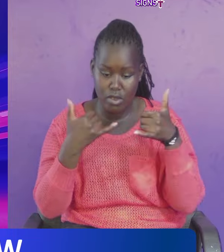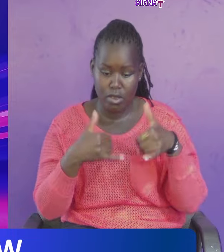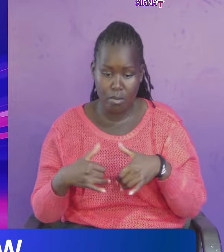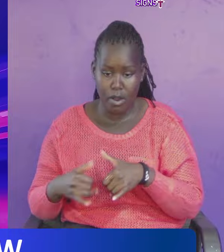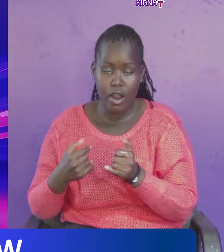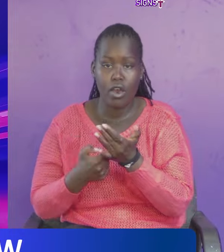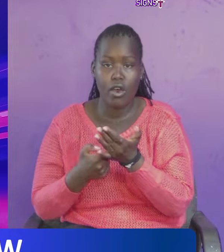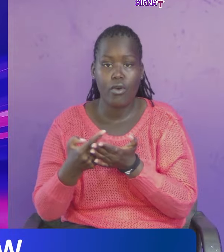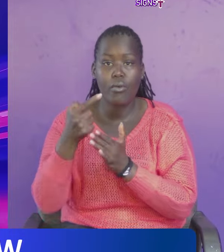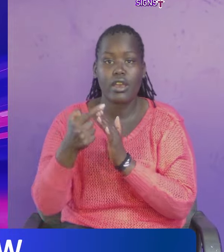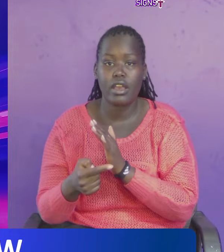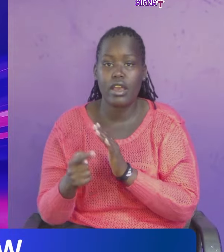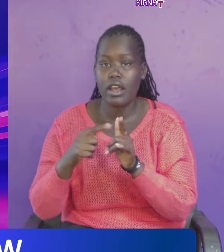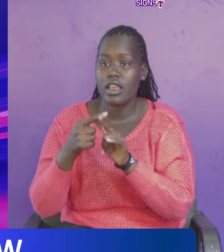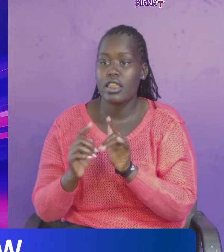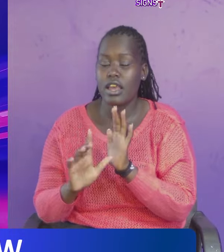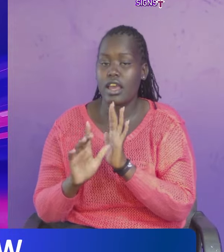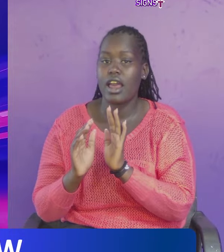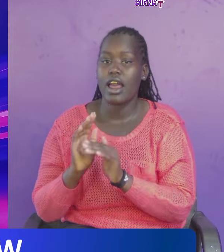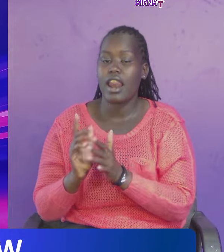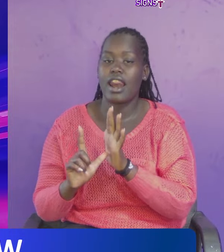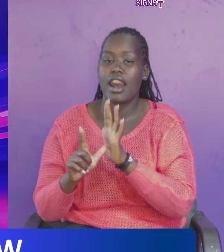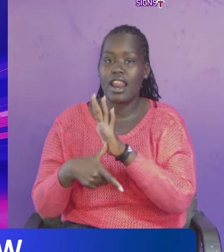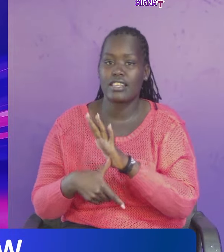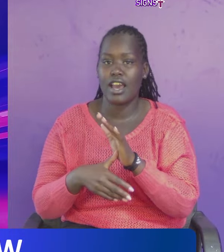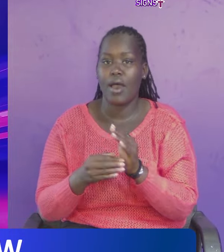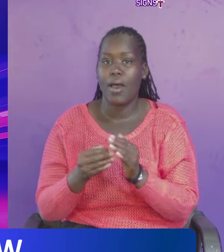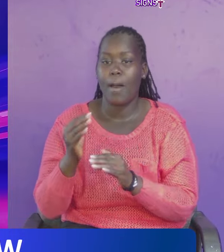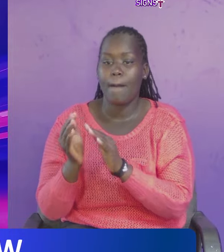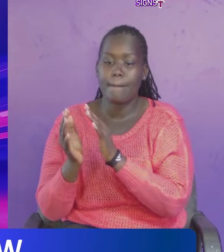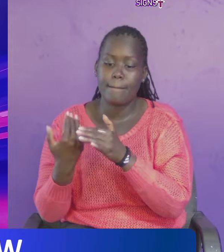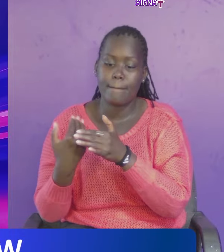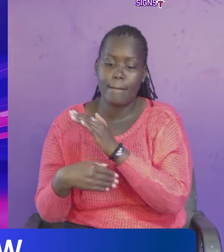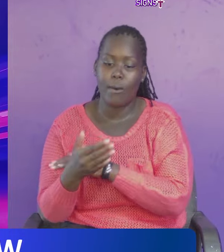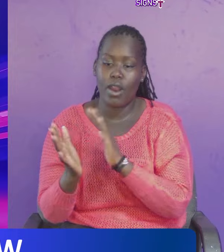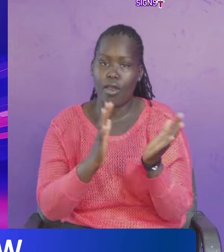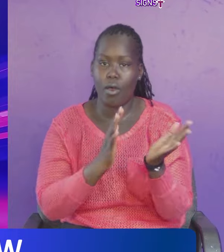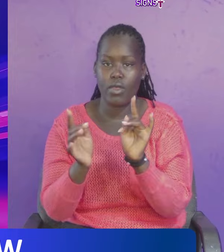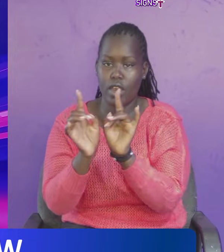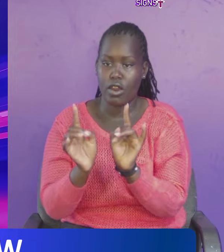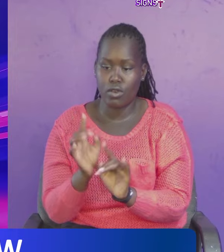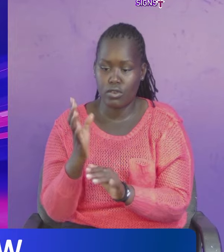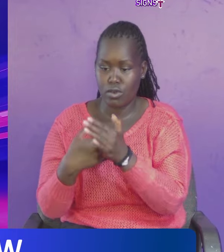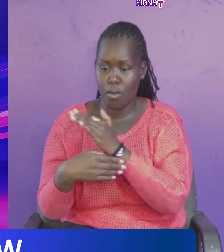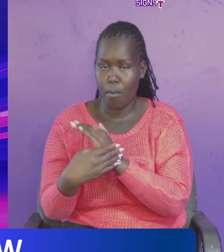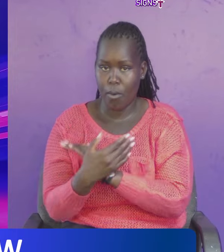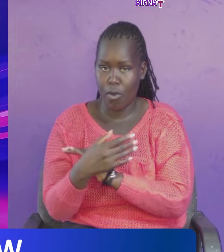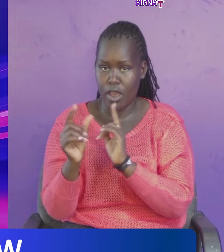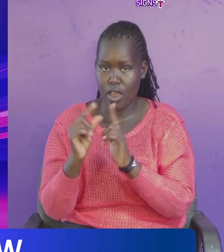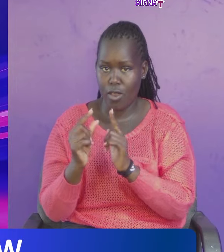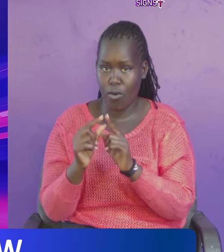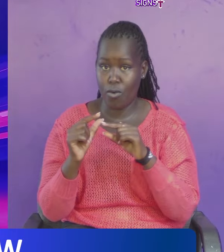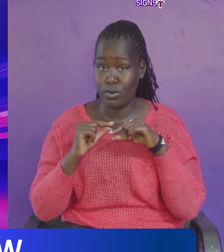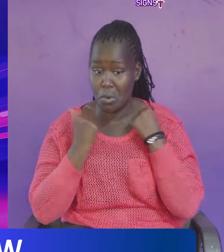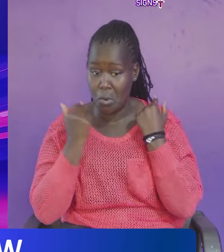Premier League. After that, we'll be giving you your morning weather and your morning quarter. And I am your host, Alan Hubbard. And sign